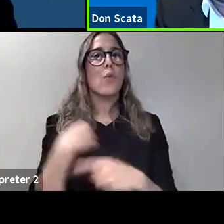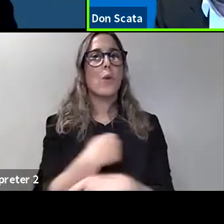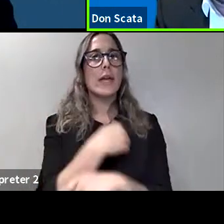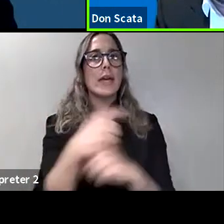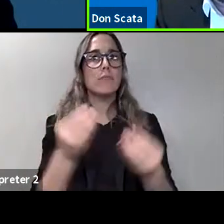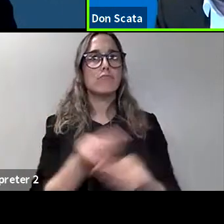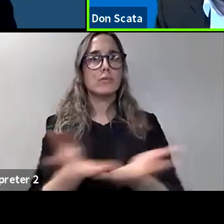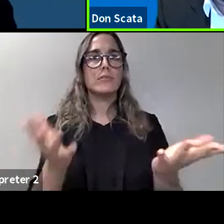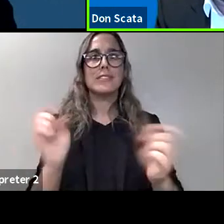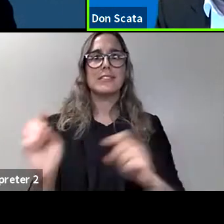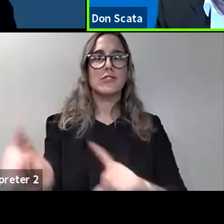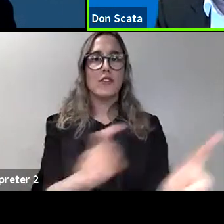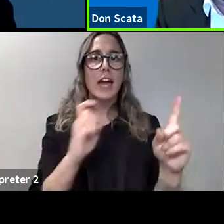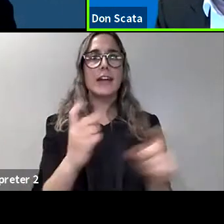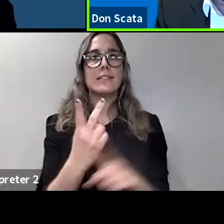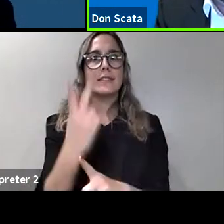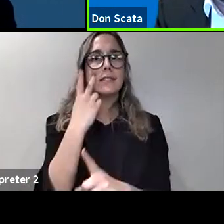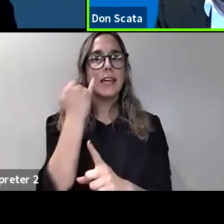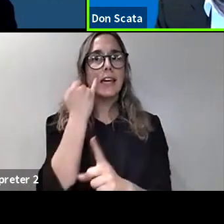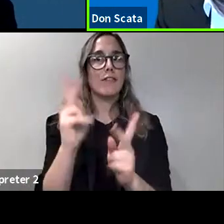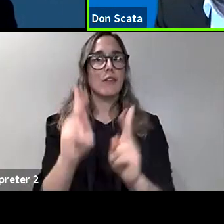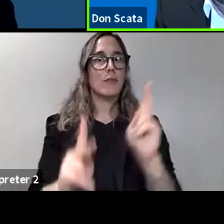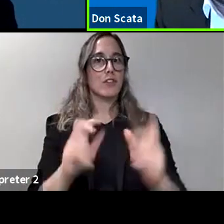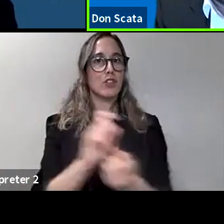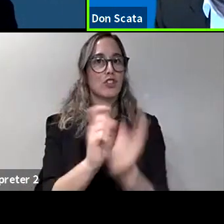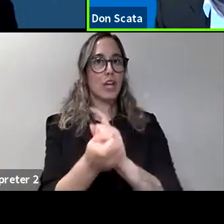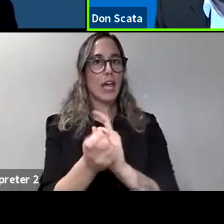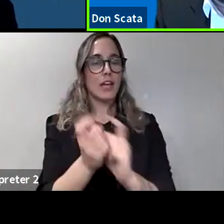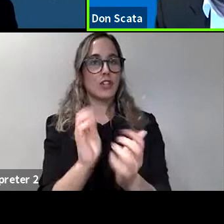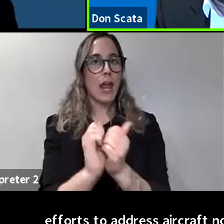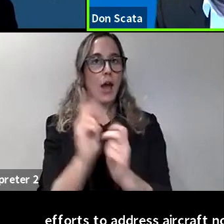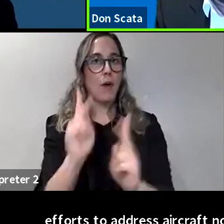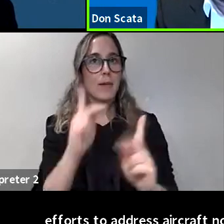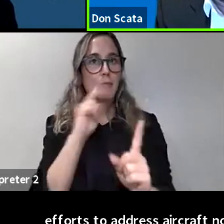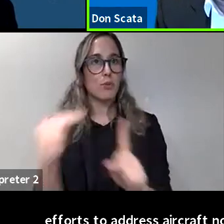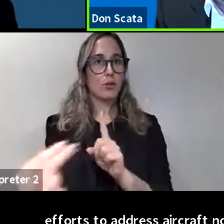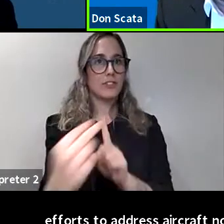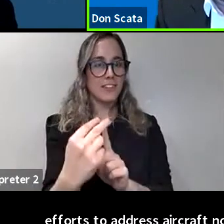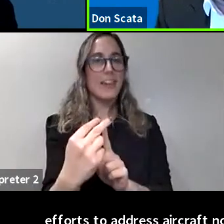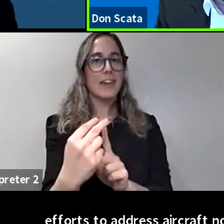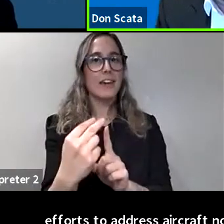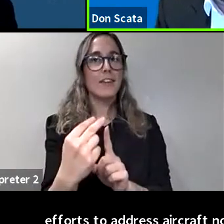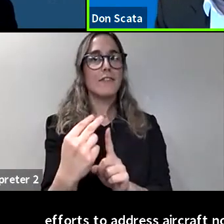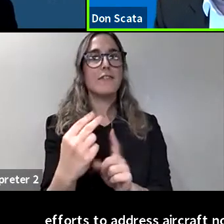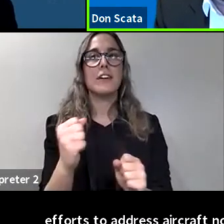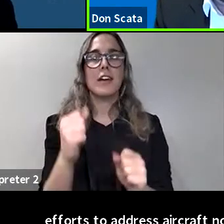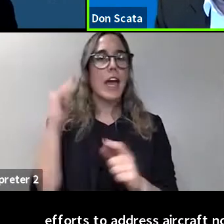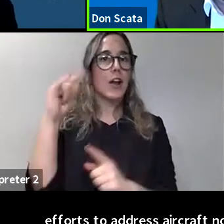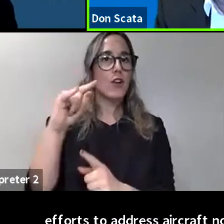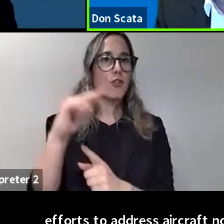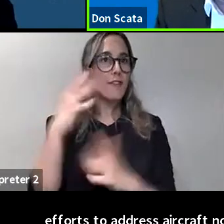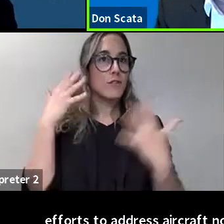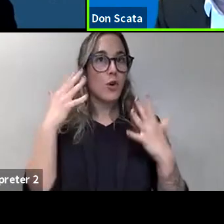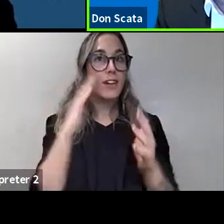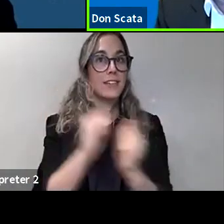been a change in the way people perceive aircraft noise and to help inform ongoing research and policy